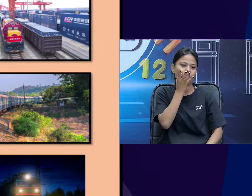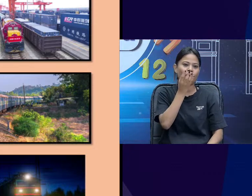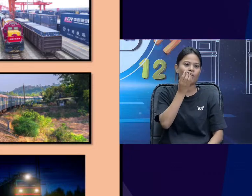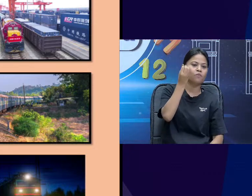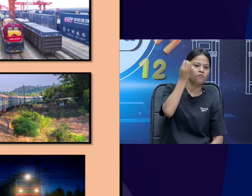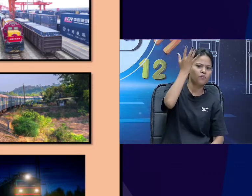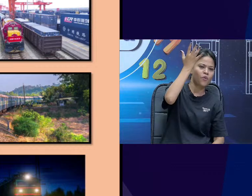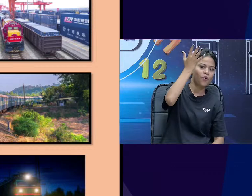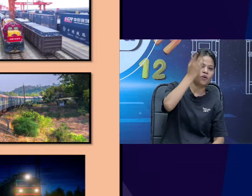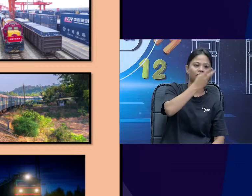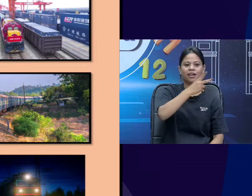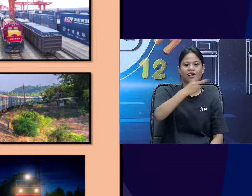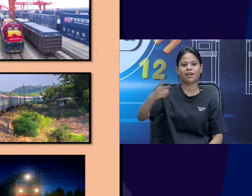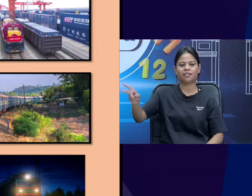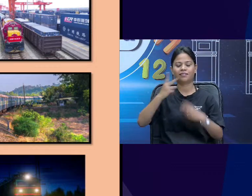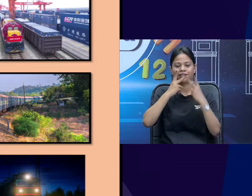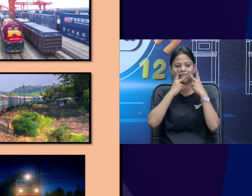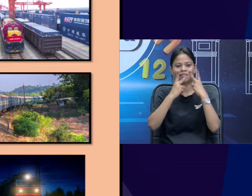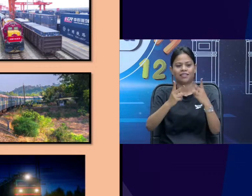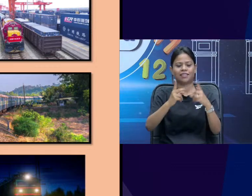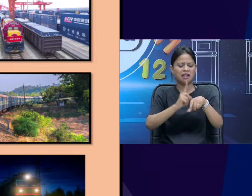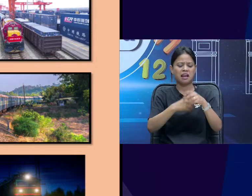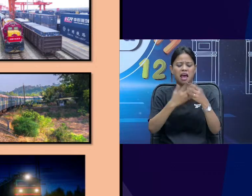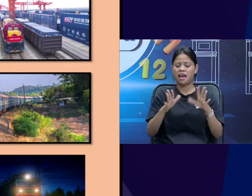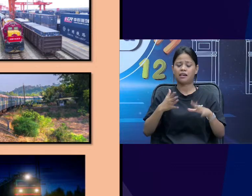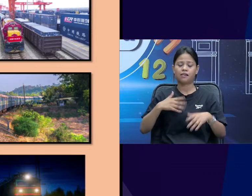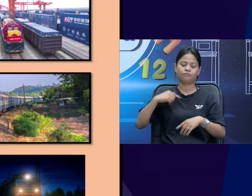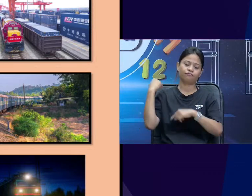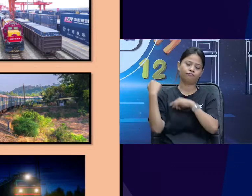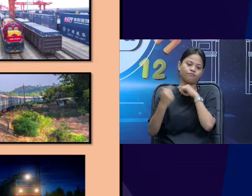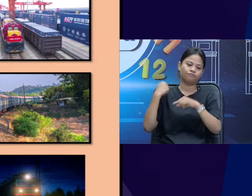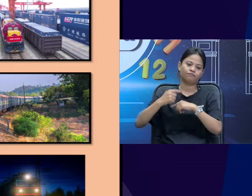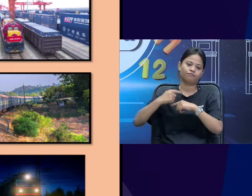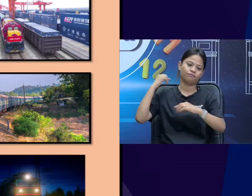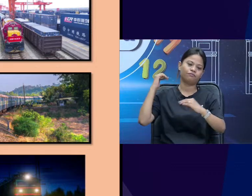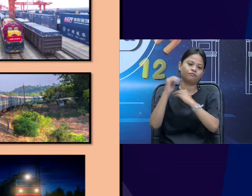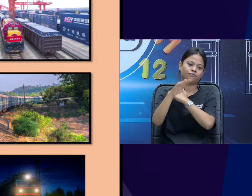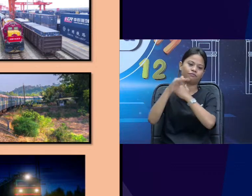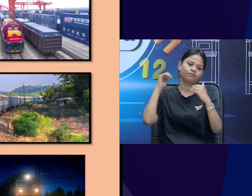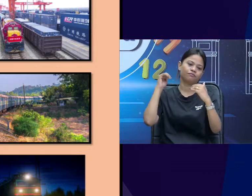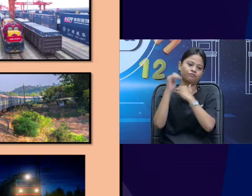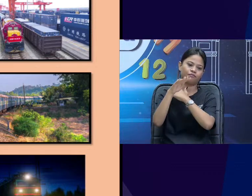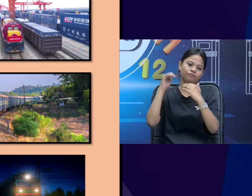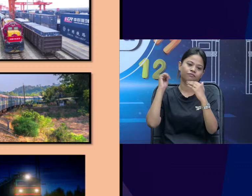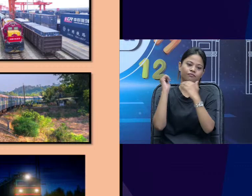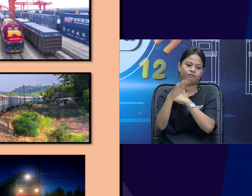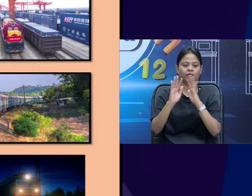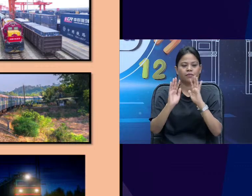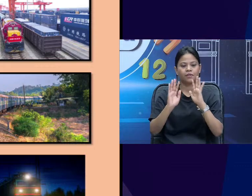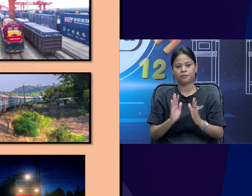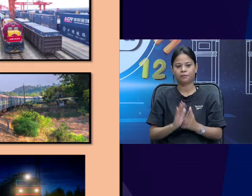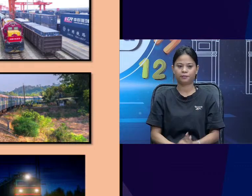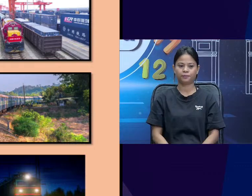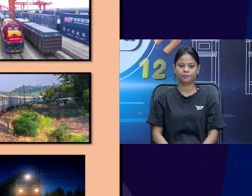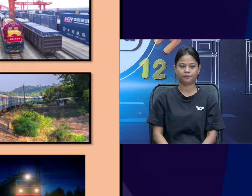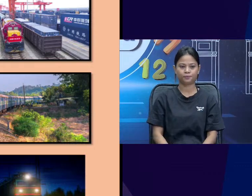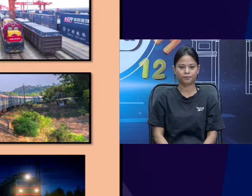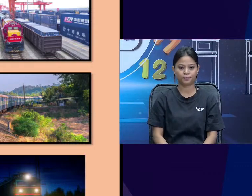of freight trains all rushing on through the day and darkness, through dusk and dawn.